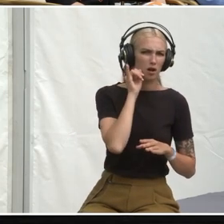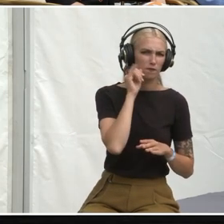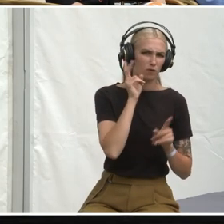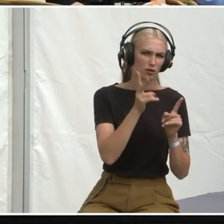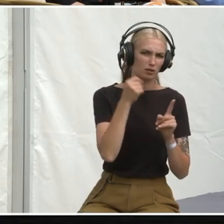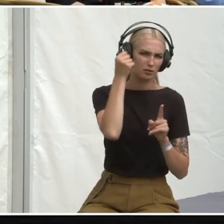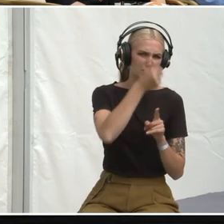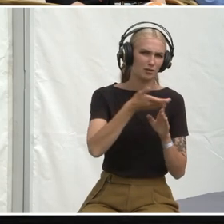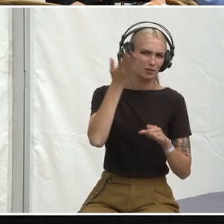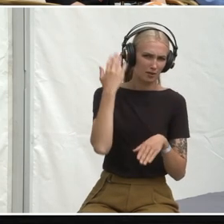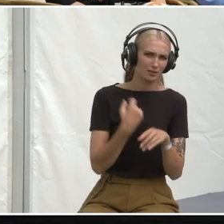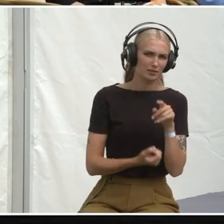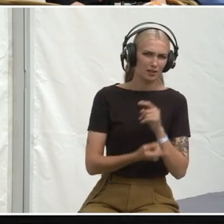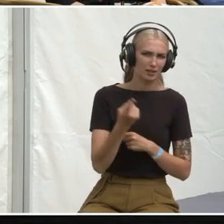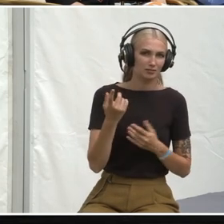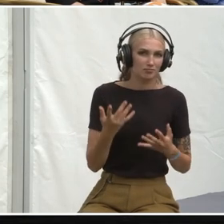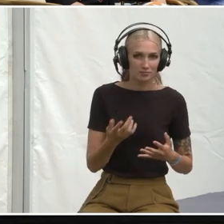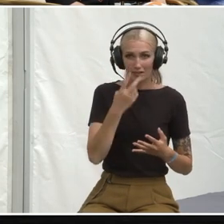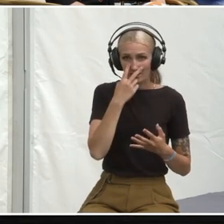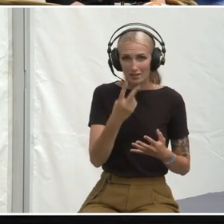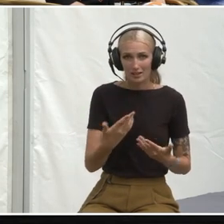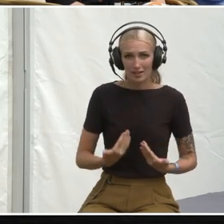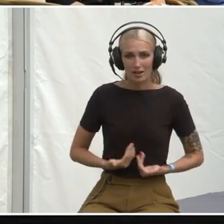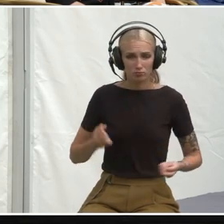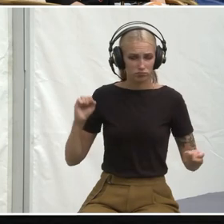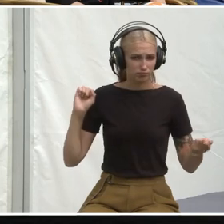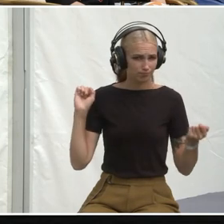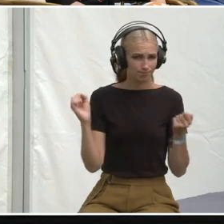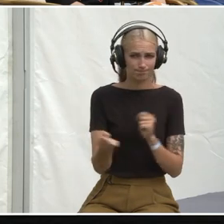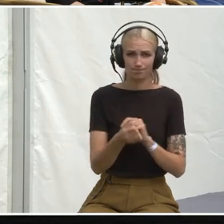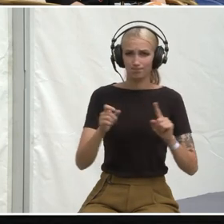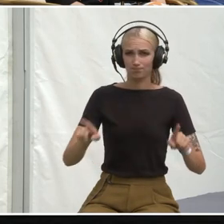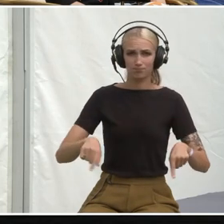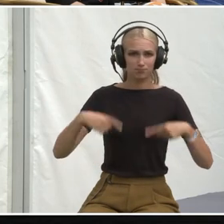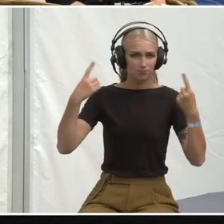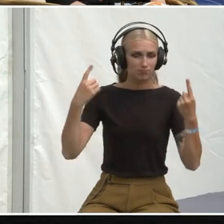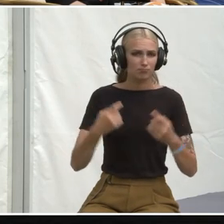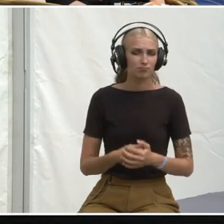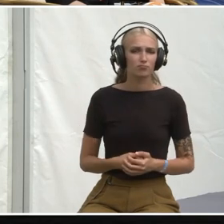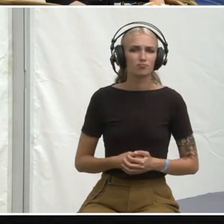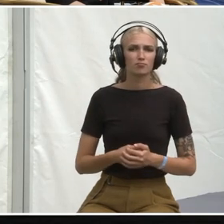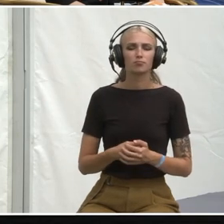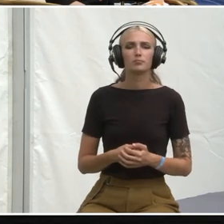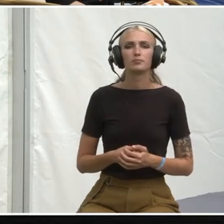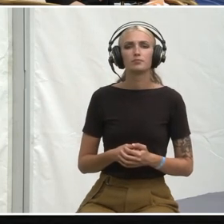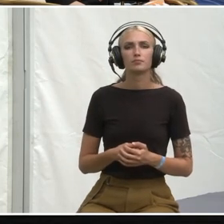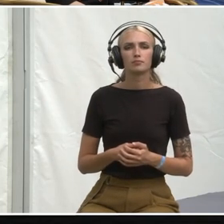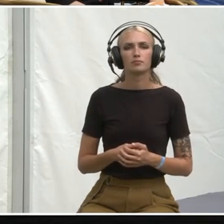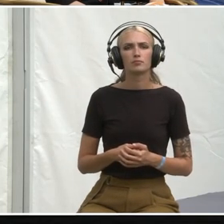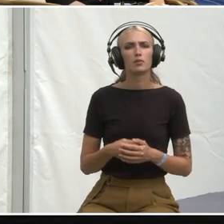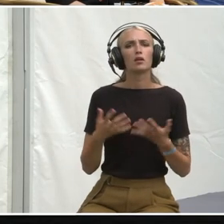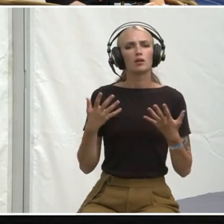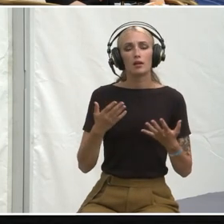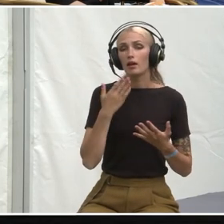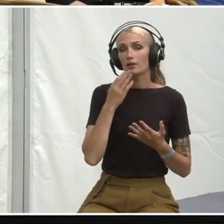ago. It says something about how fast this has gone. So on one hand, we are more connected